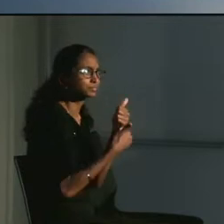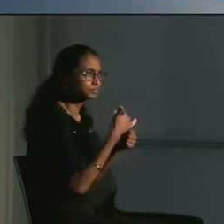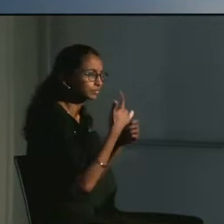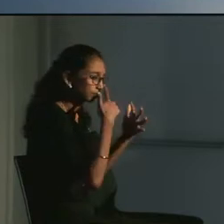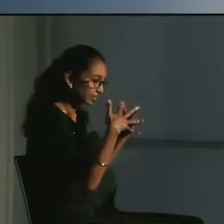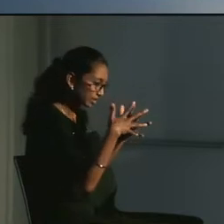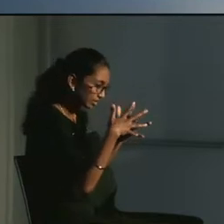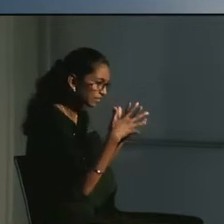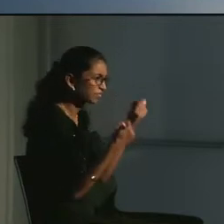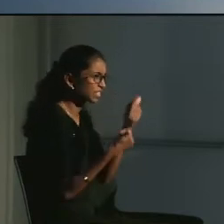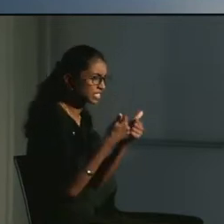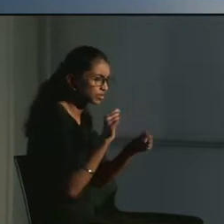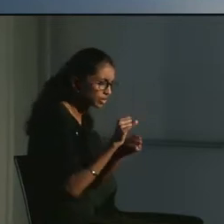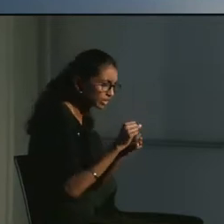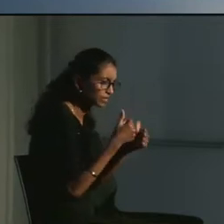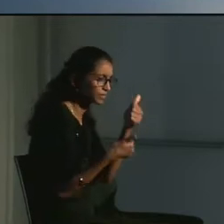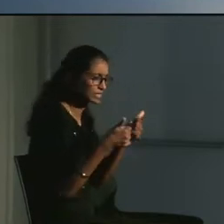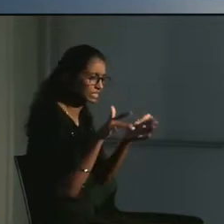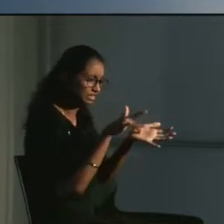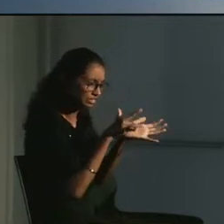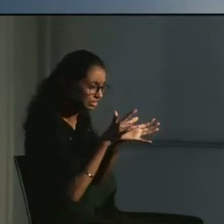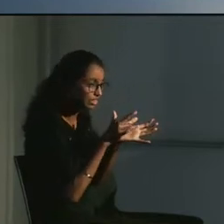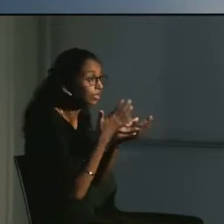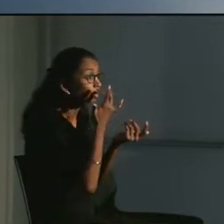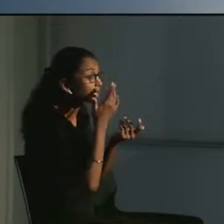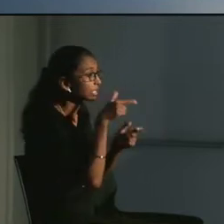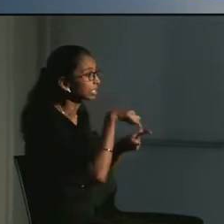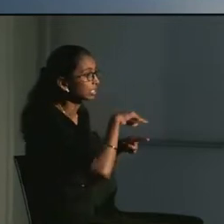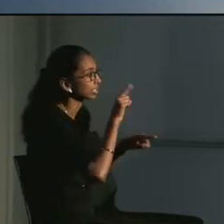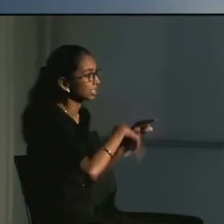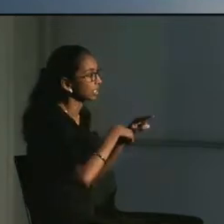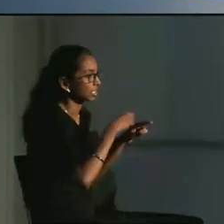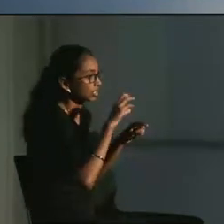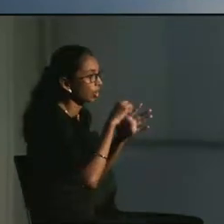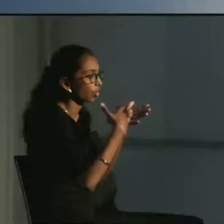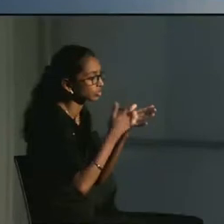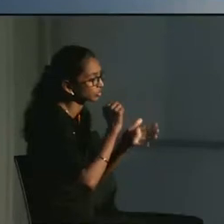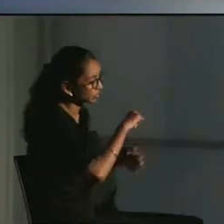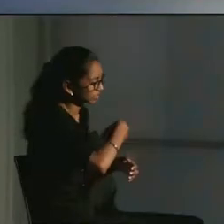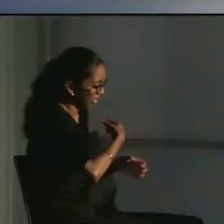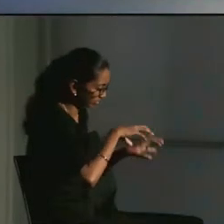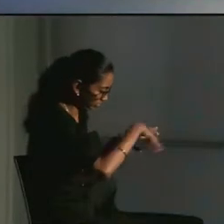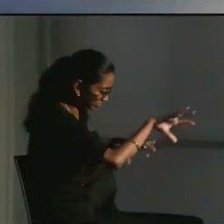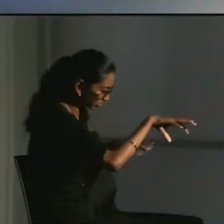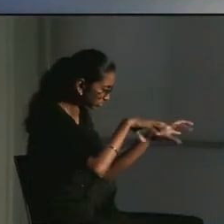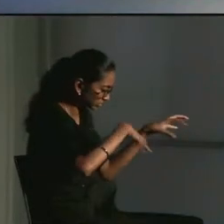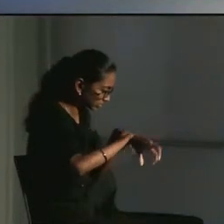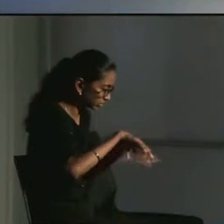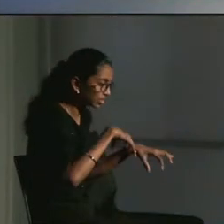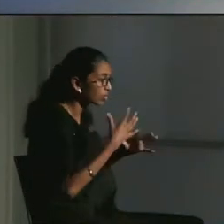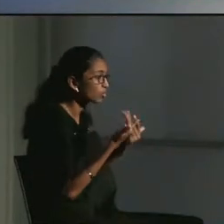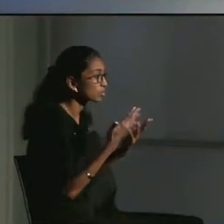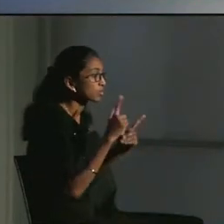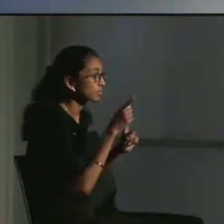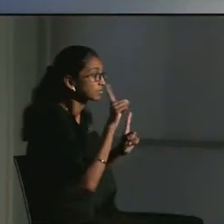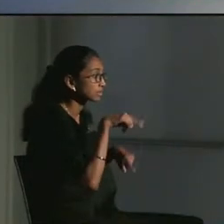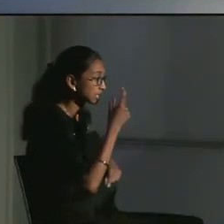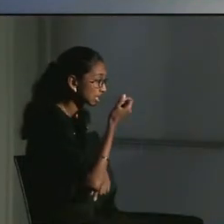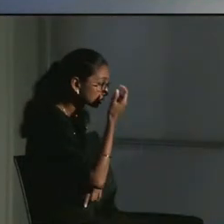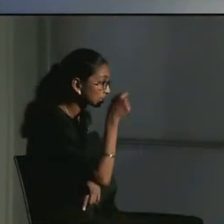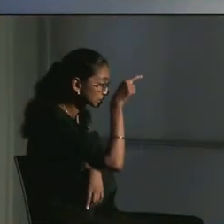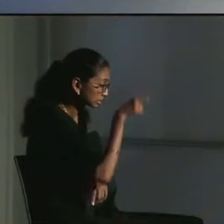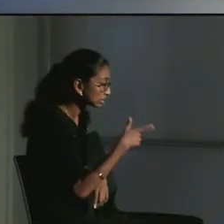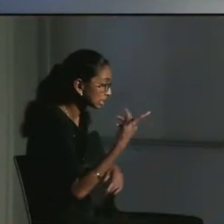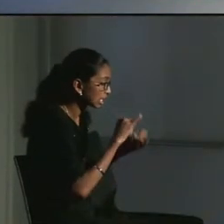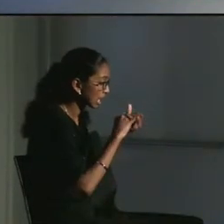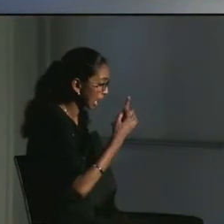which women, which workers, which areas, because they cannot be homogenized under the category without recognizing other connected factors of